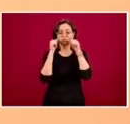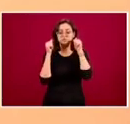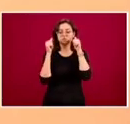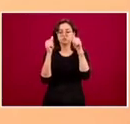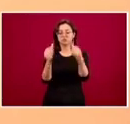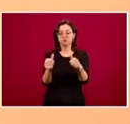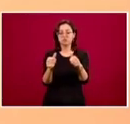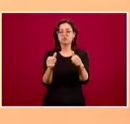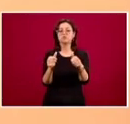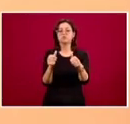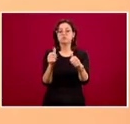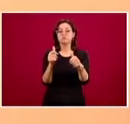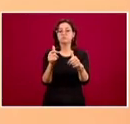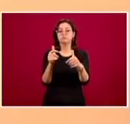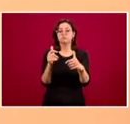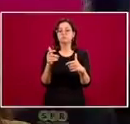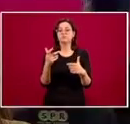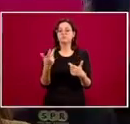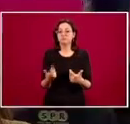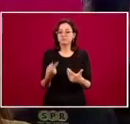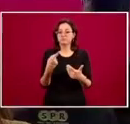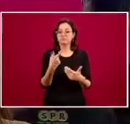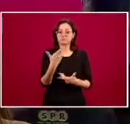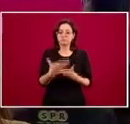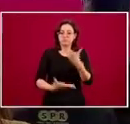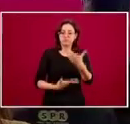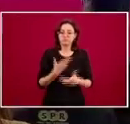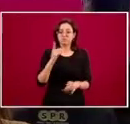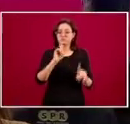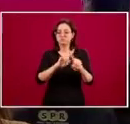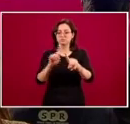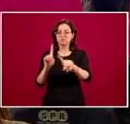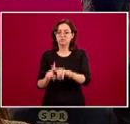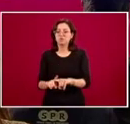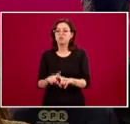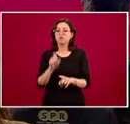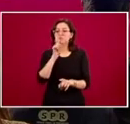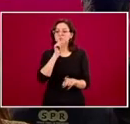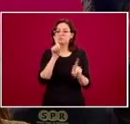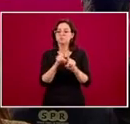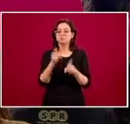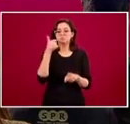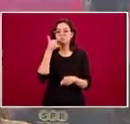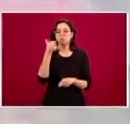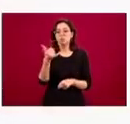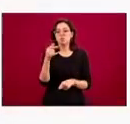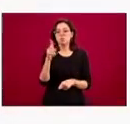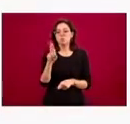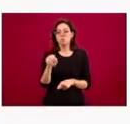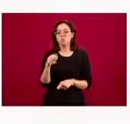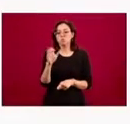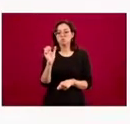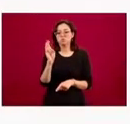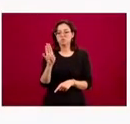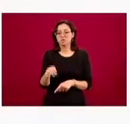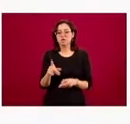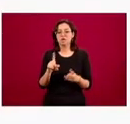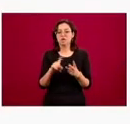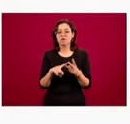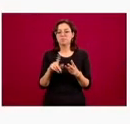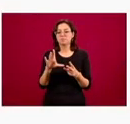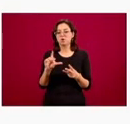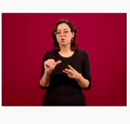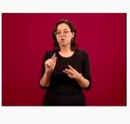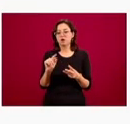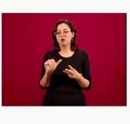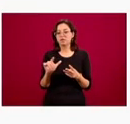by different attention and information systems that include several services. We have the UNAM